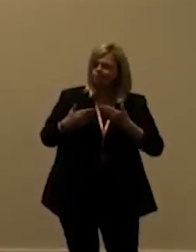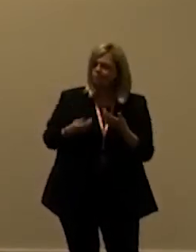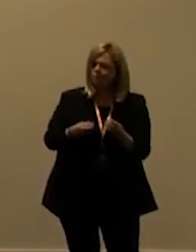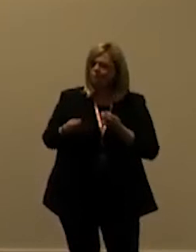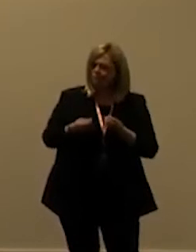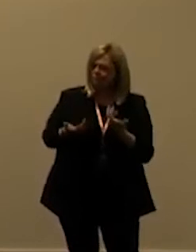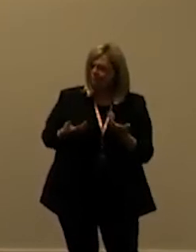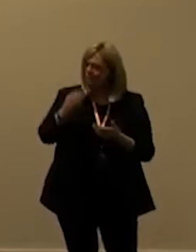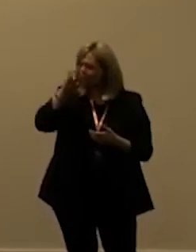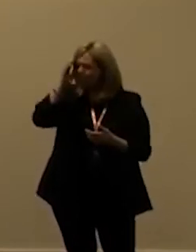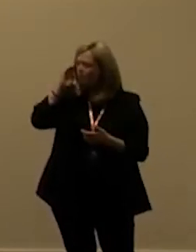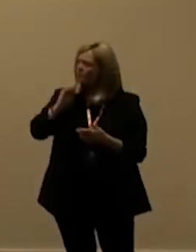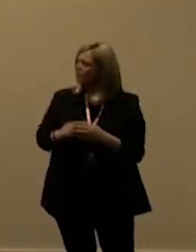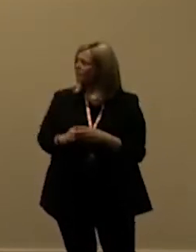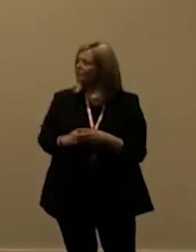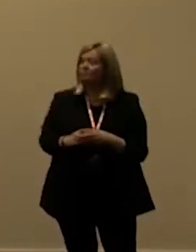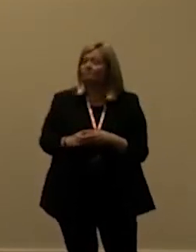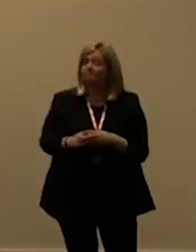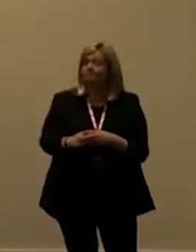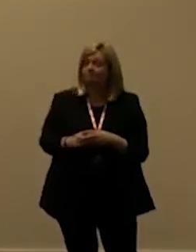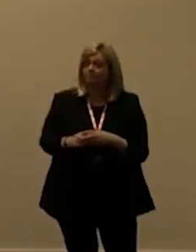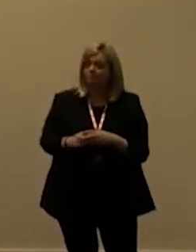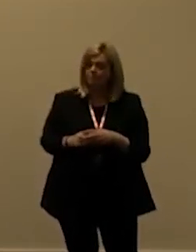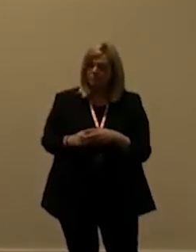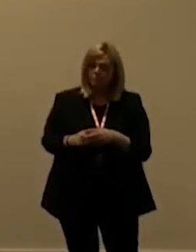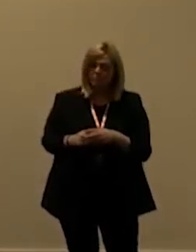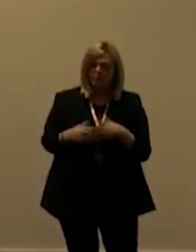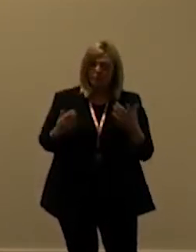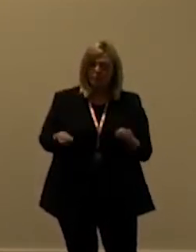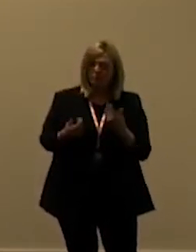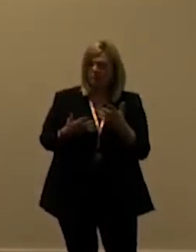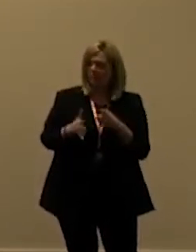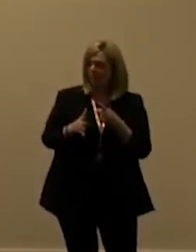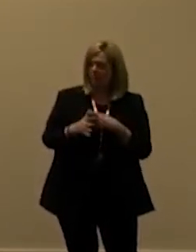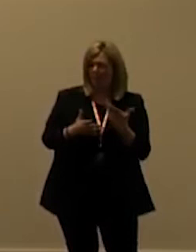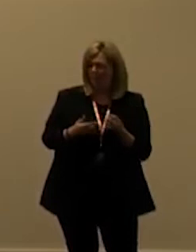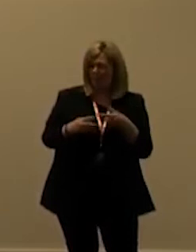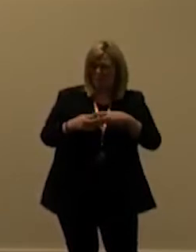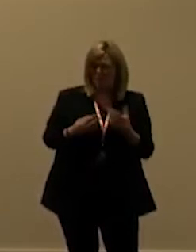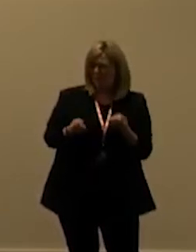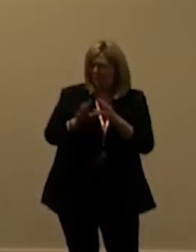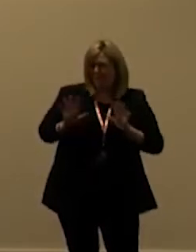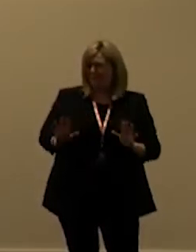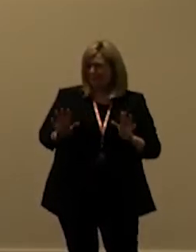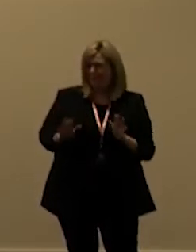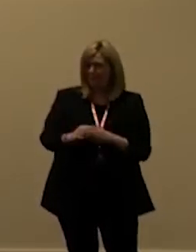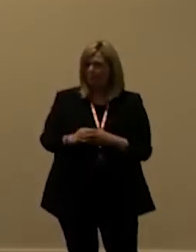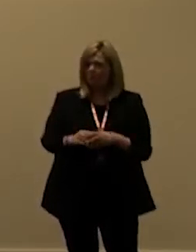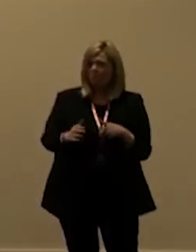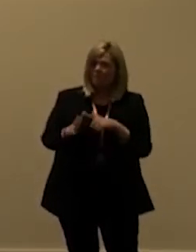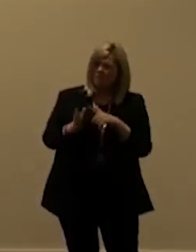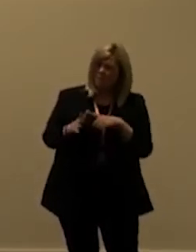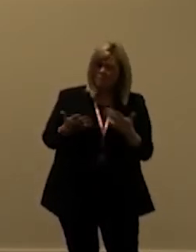your tenant. We constantly have churn in terms of the PowerShell modules that are available to us. So we've seen go from Azure